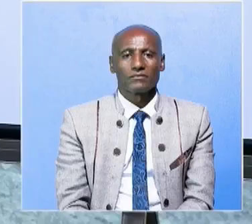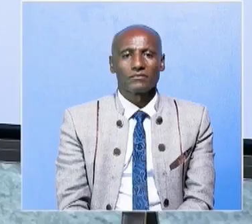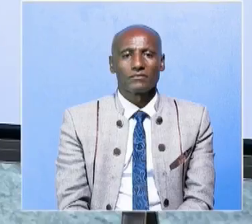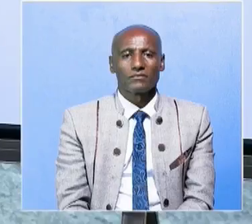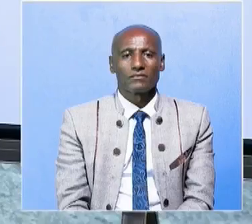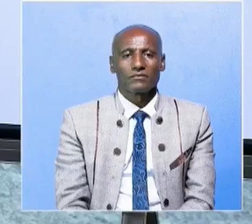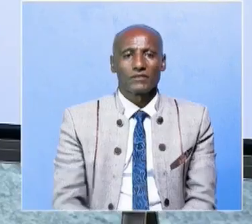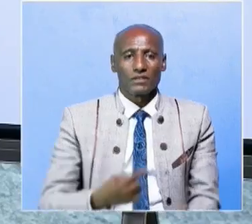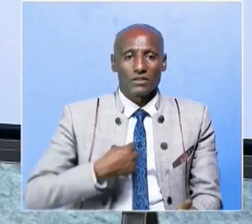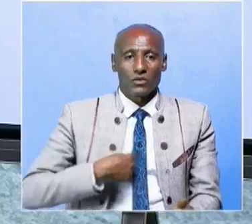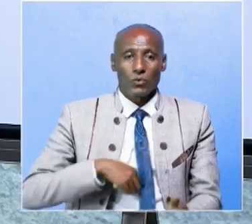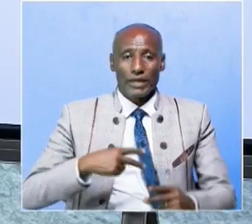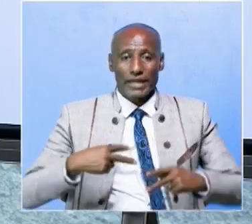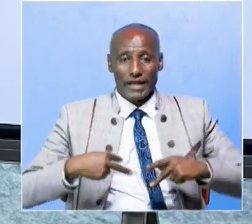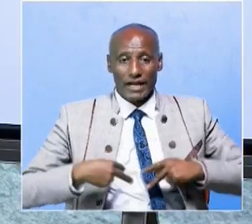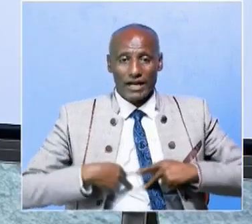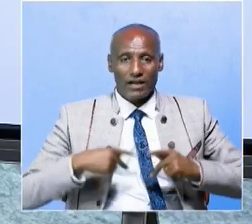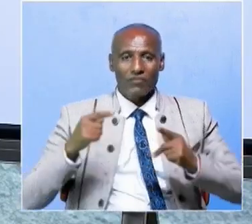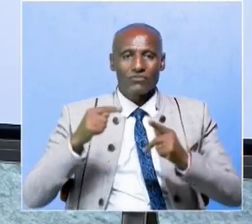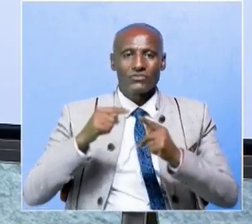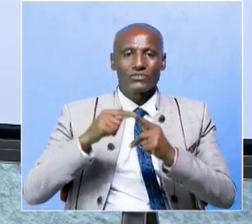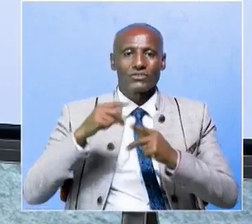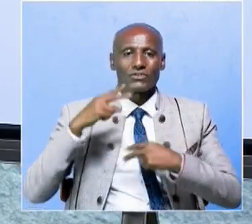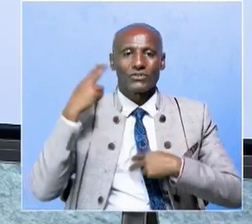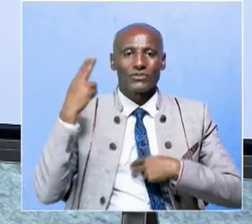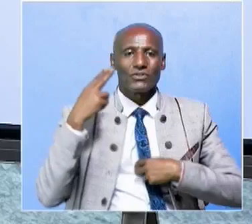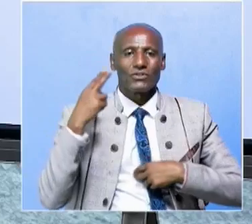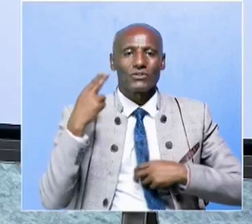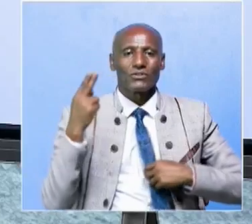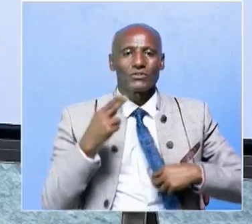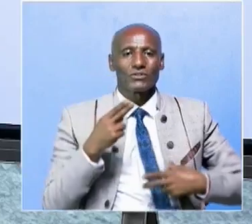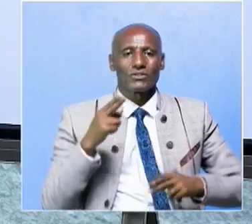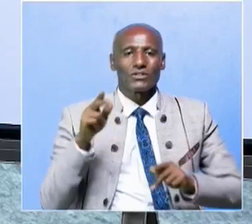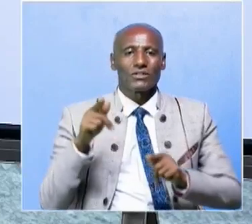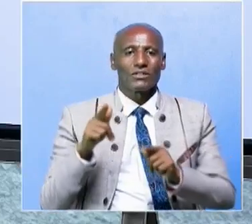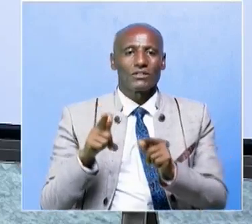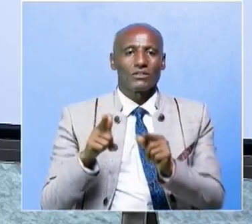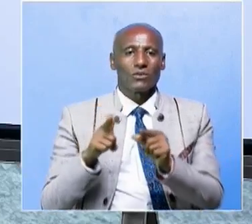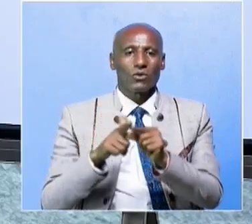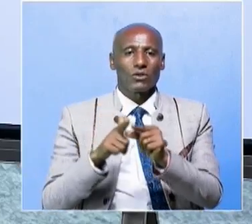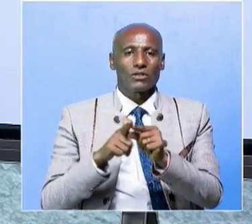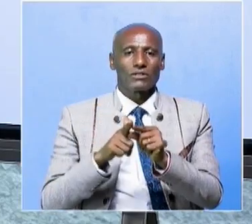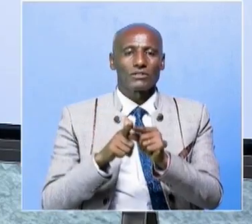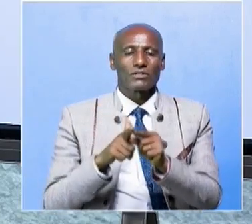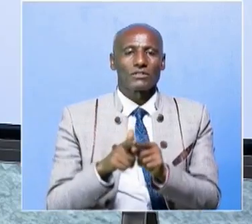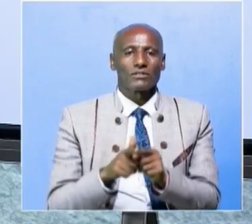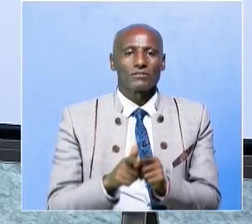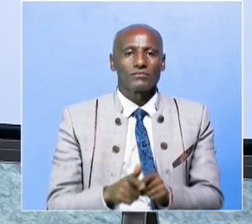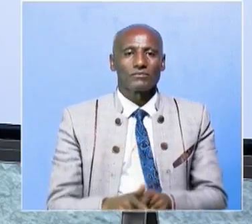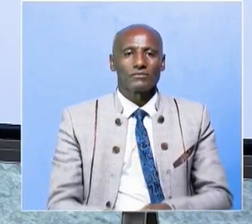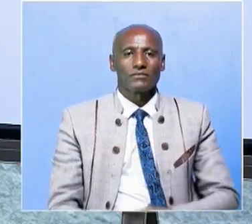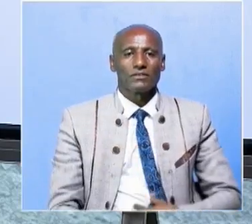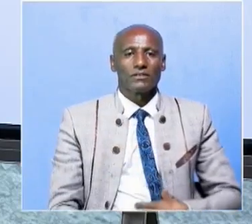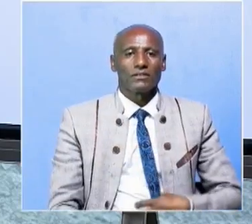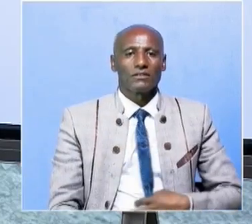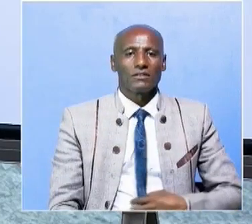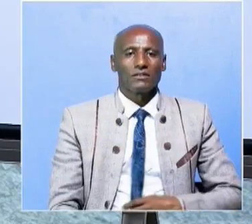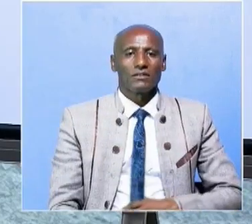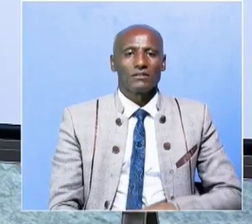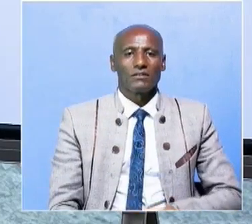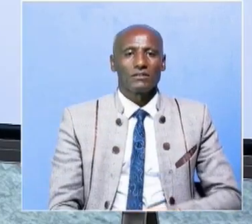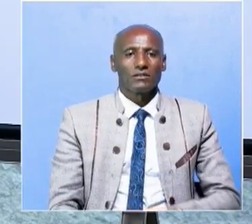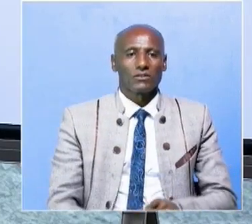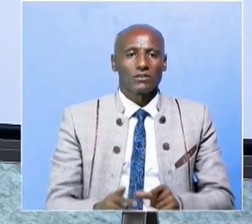we have to use words that are formal, or we have to use phrases or sentences that